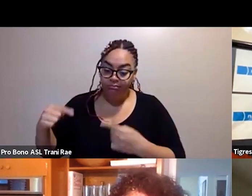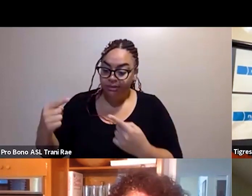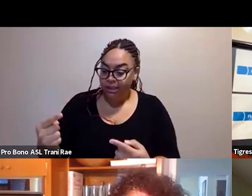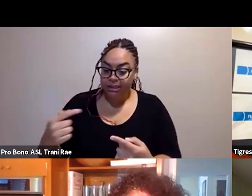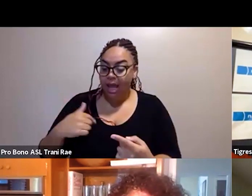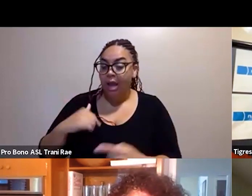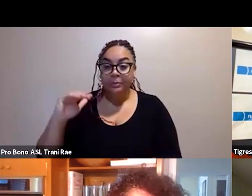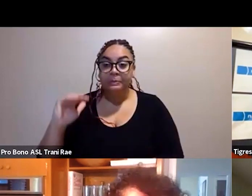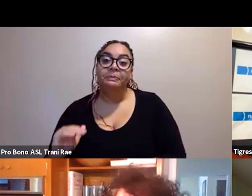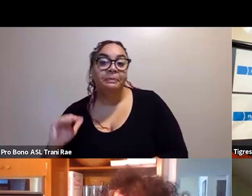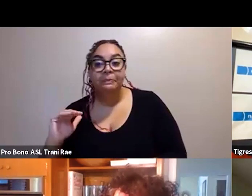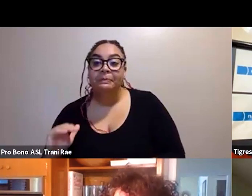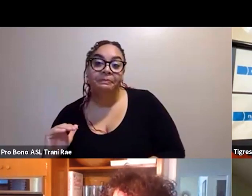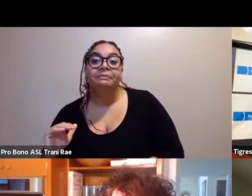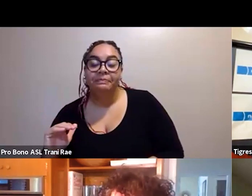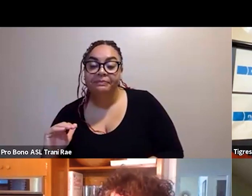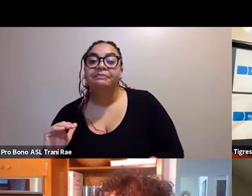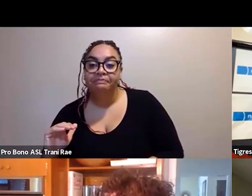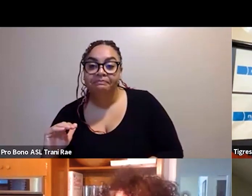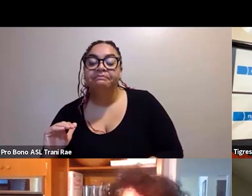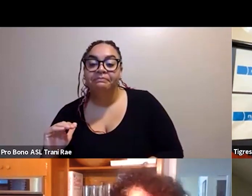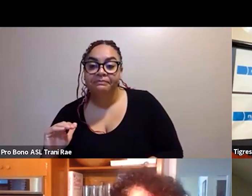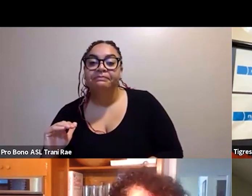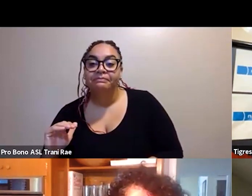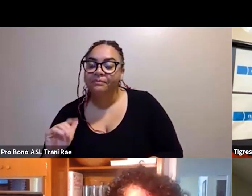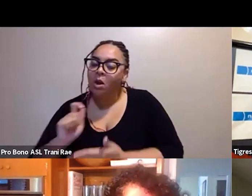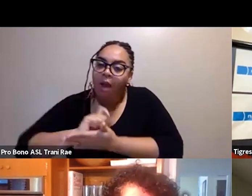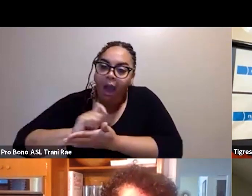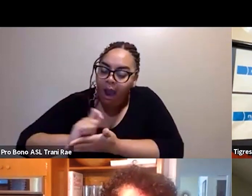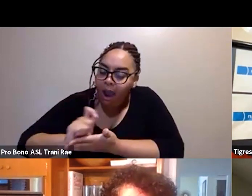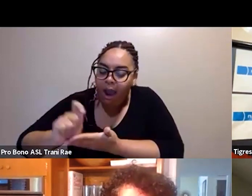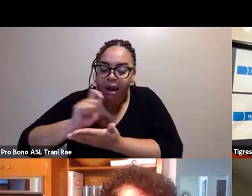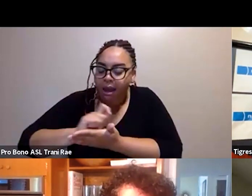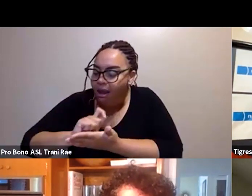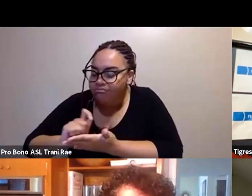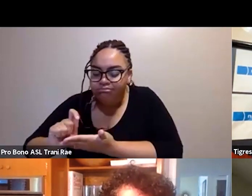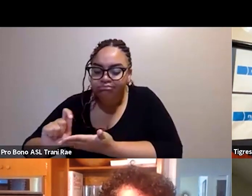a little wee tot, writing on my